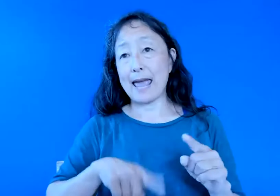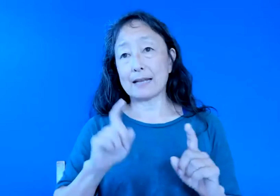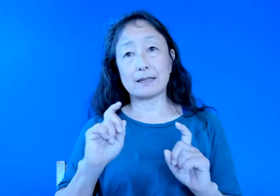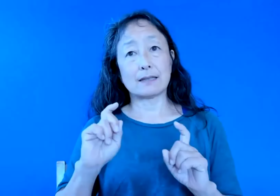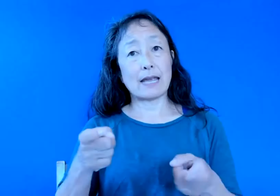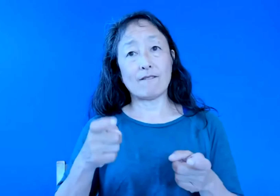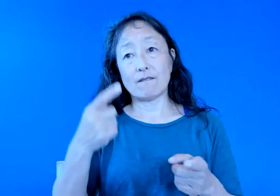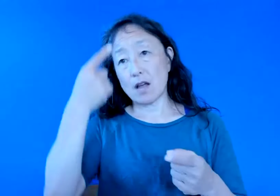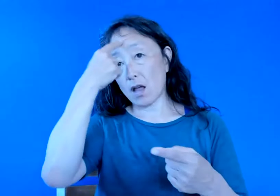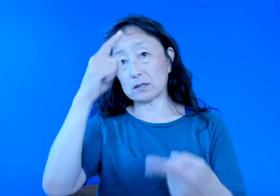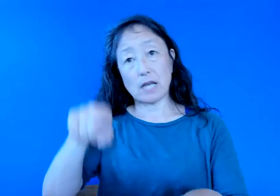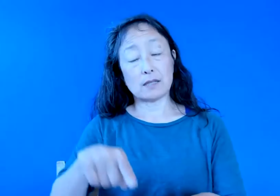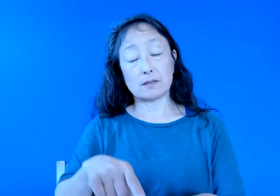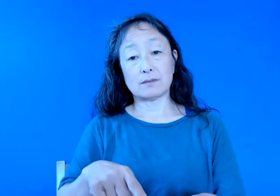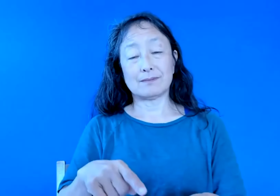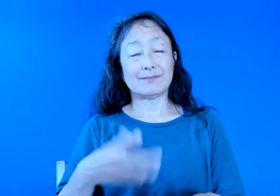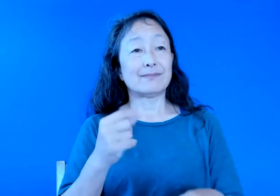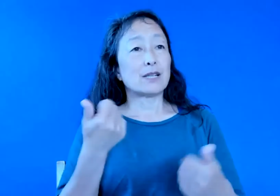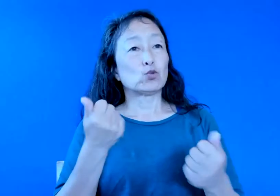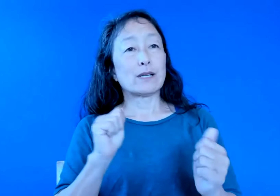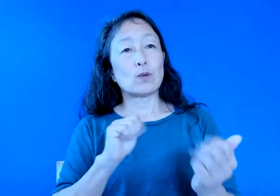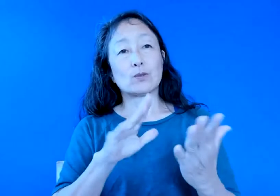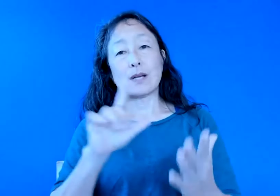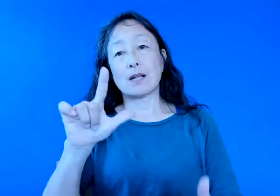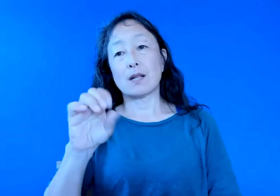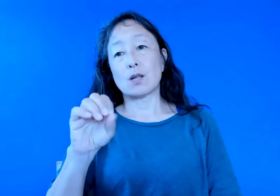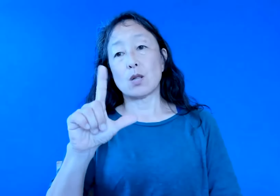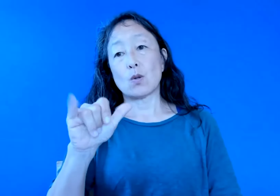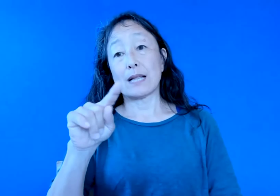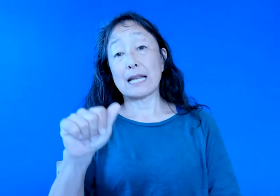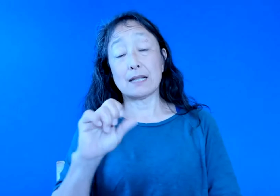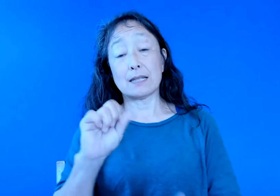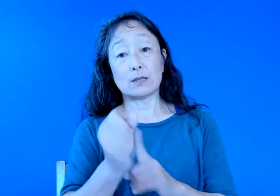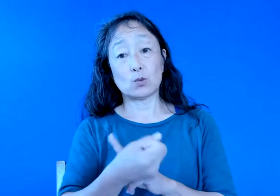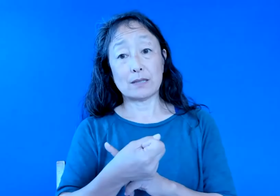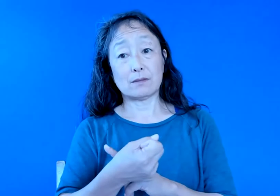like the Lolita situations and the situations where folks are